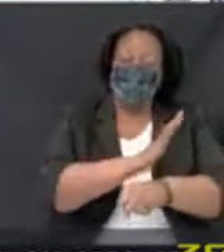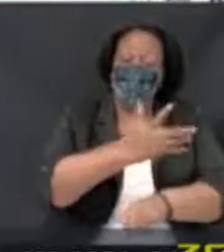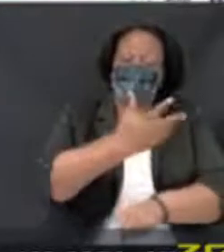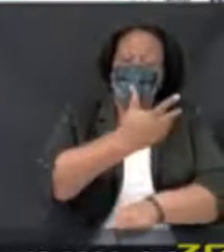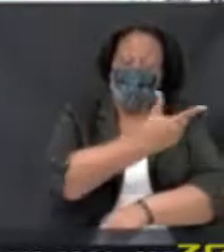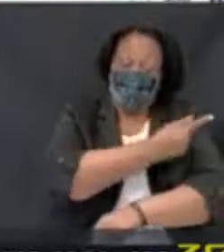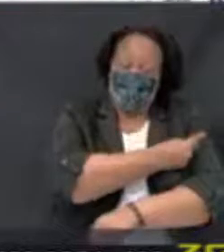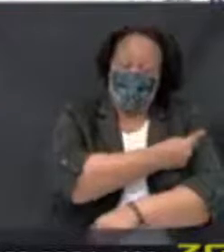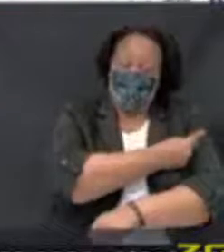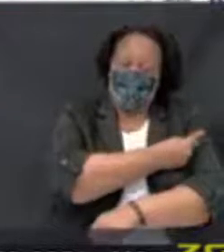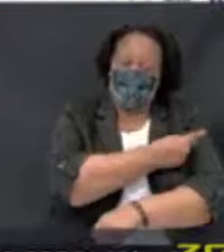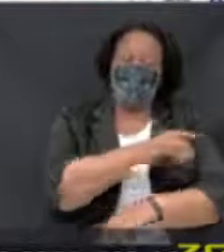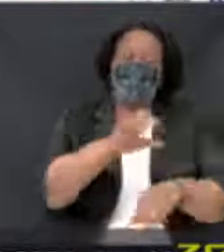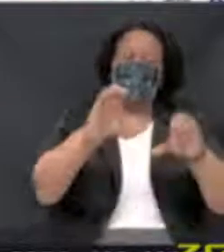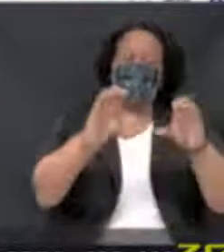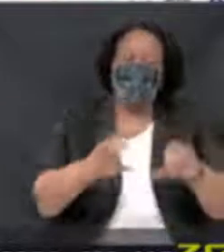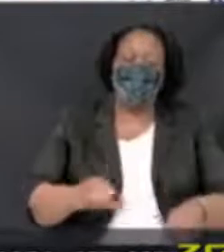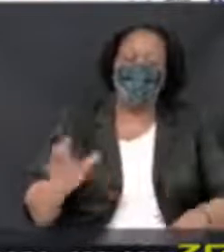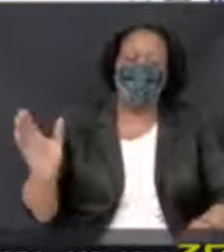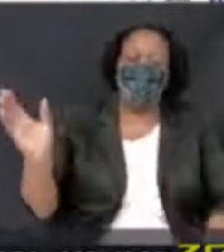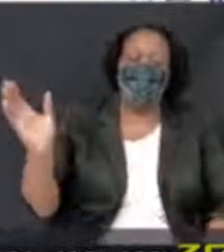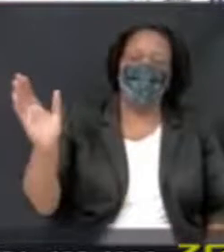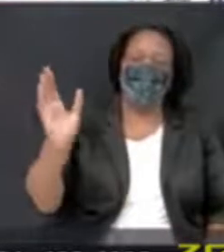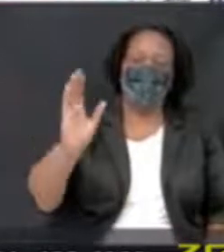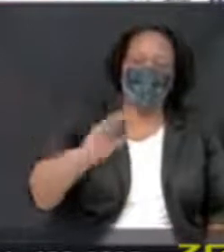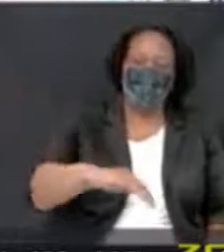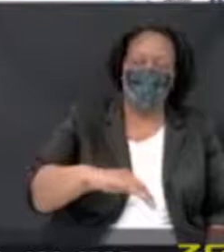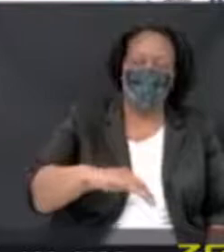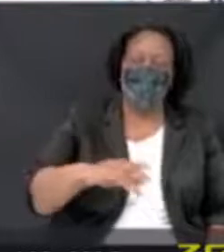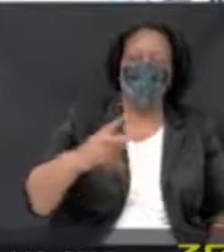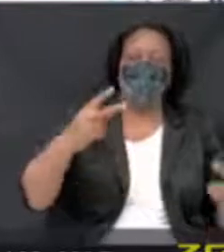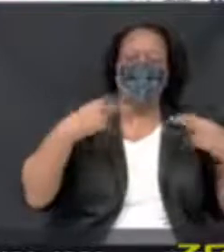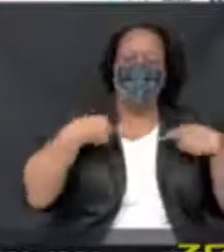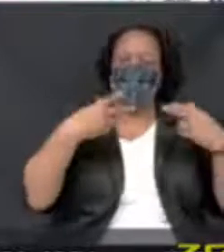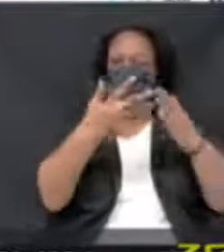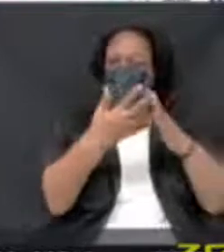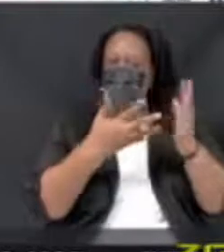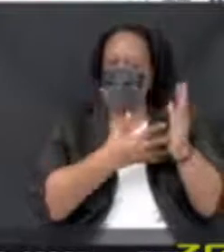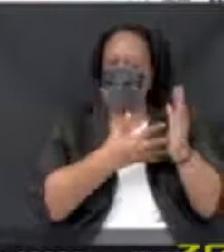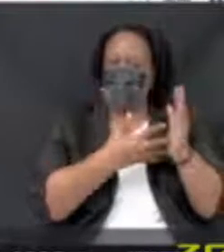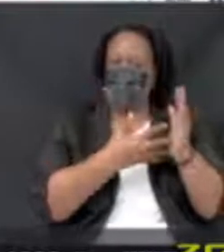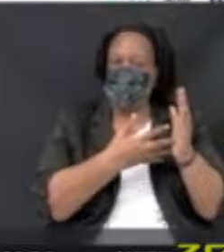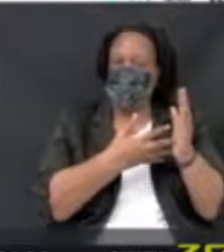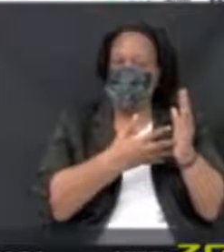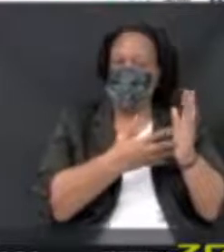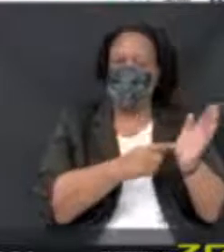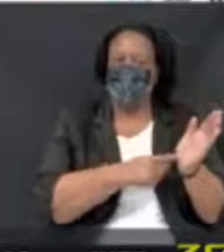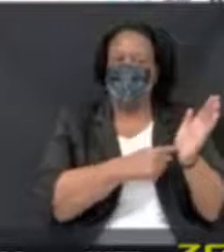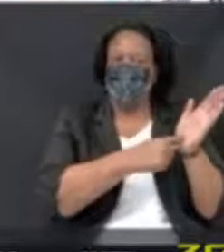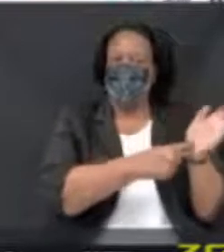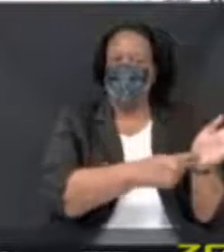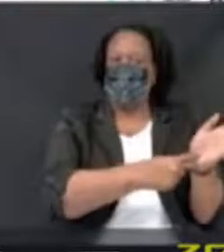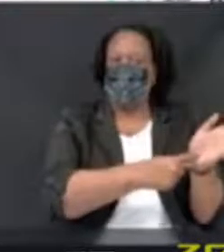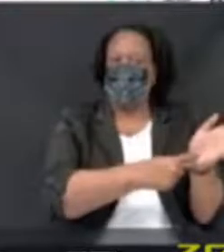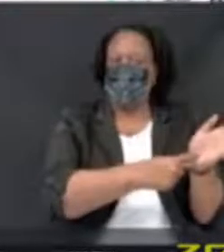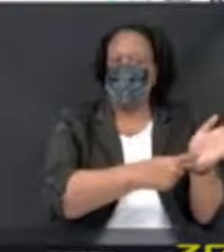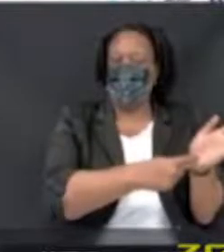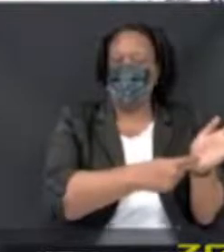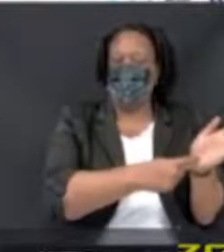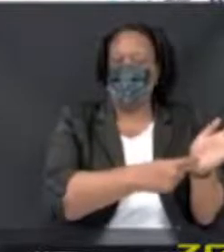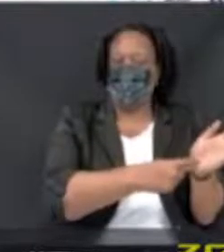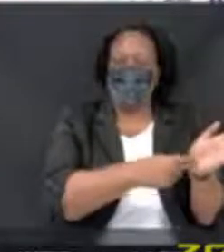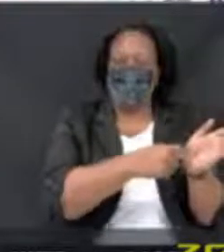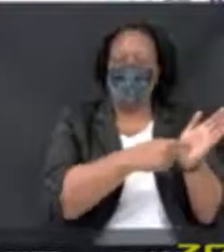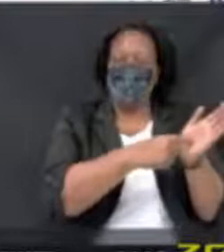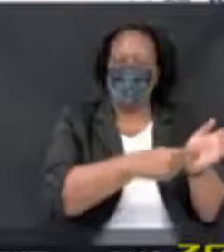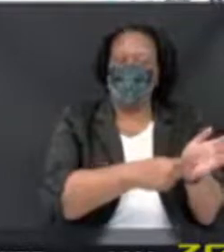present a negative RT-PCR test within 72 hours of landing in St. Kitts and Nevis to be able to land in the Federation, be processed to